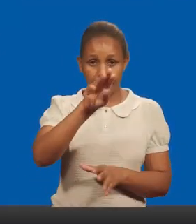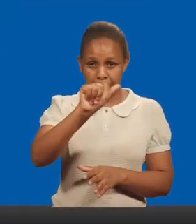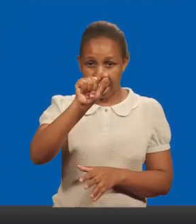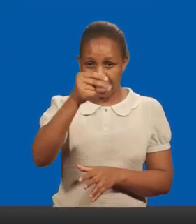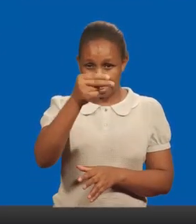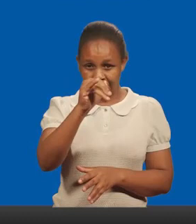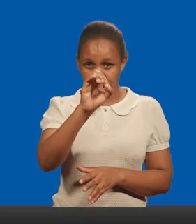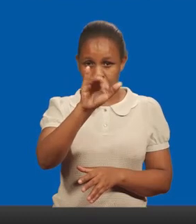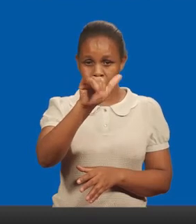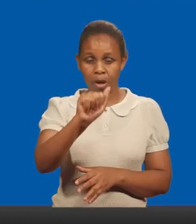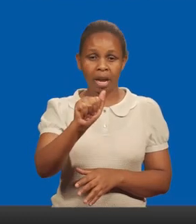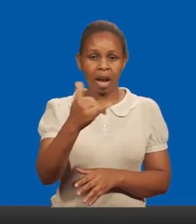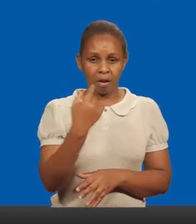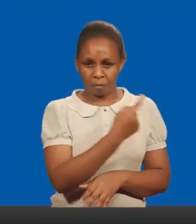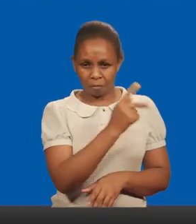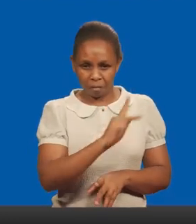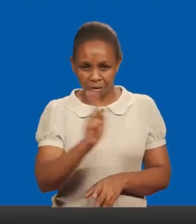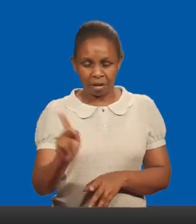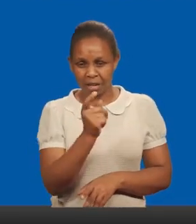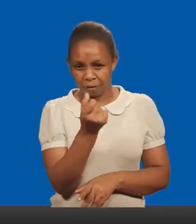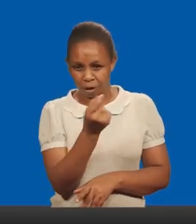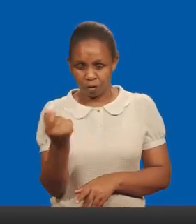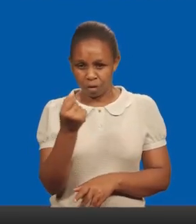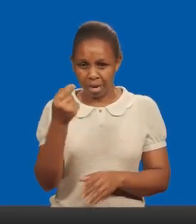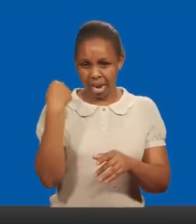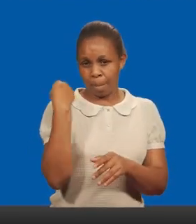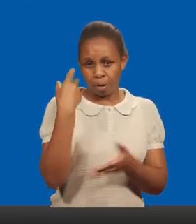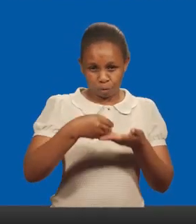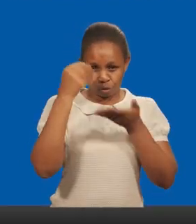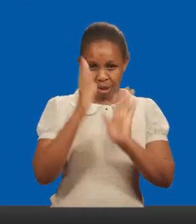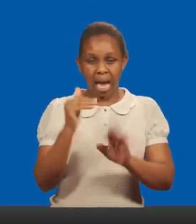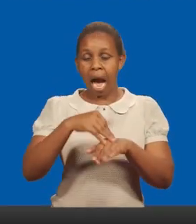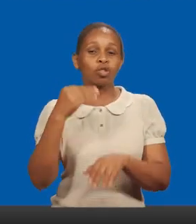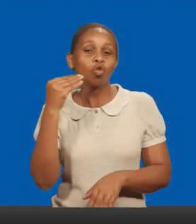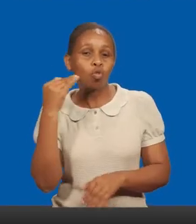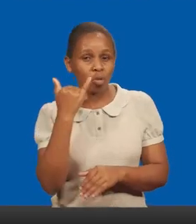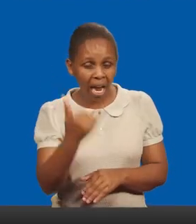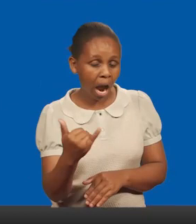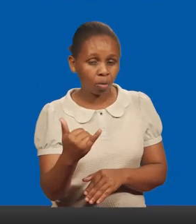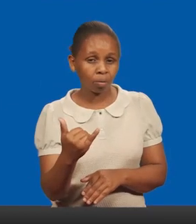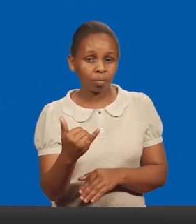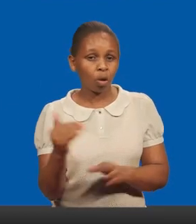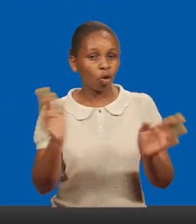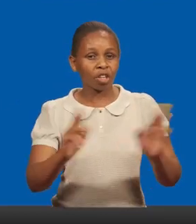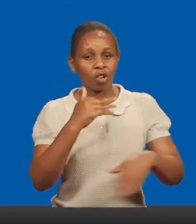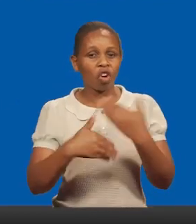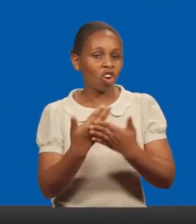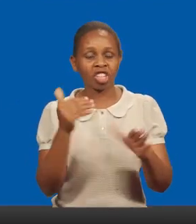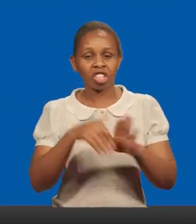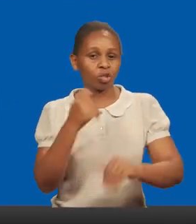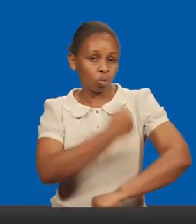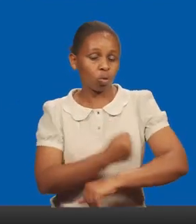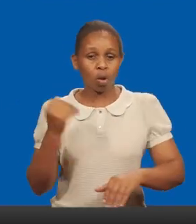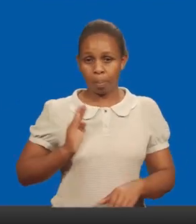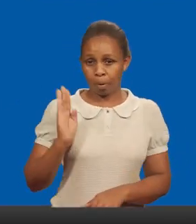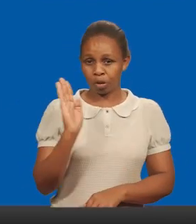for Madhioya constituency. And that is why there are very few number of students who are at home now. Most of the